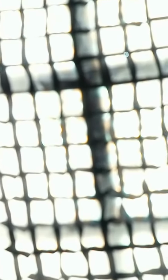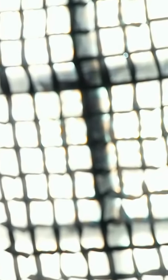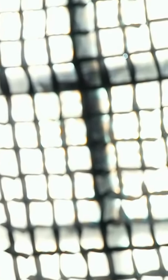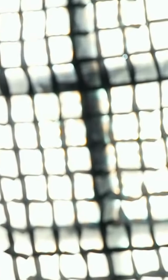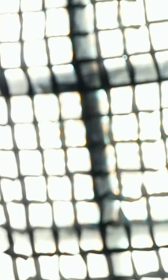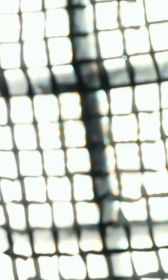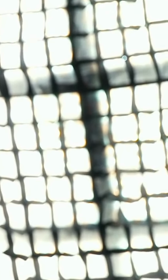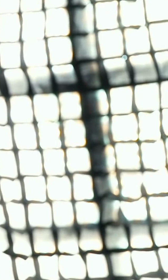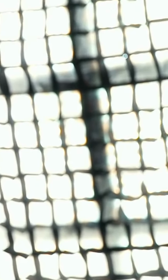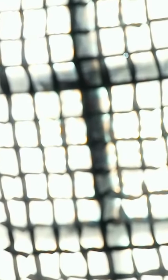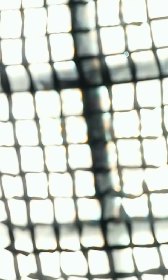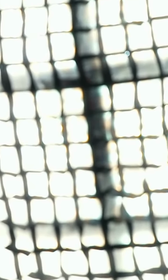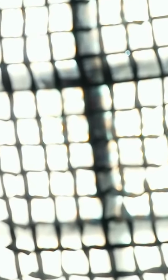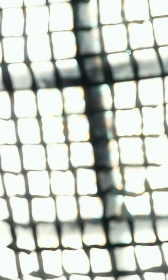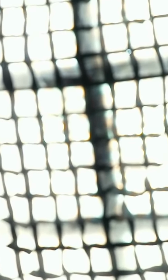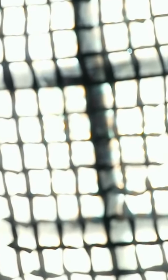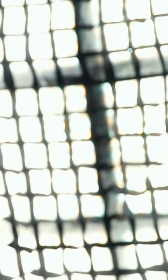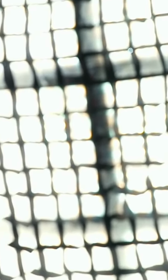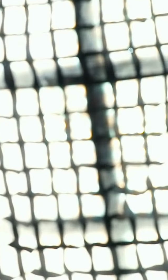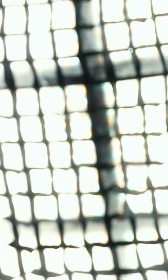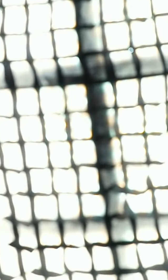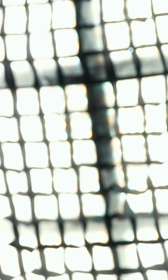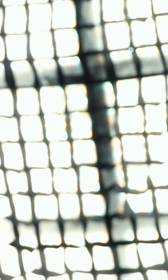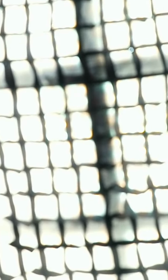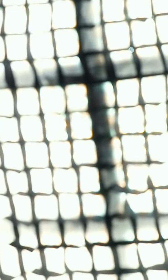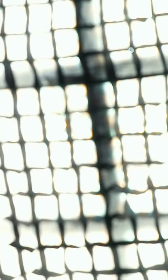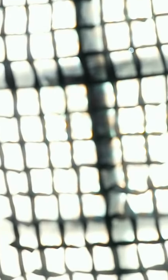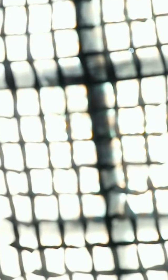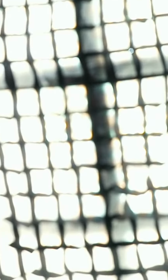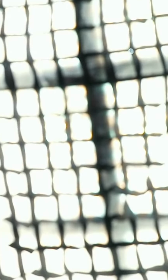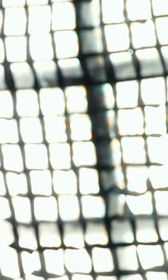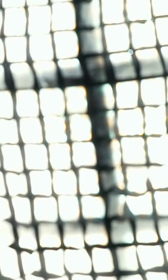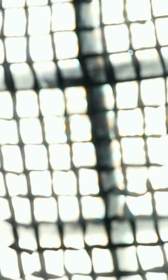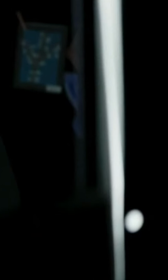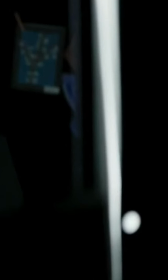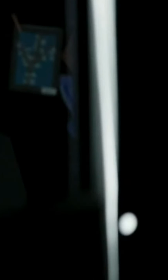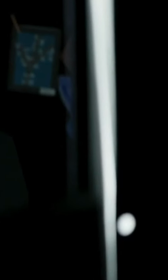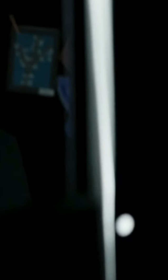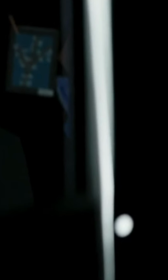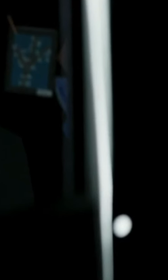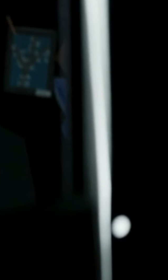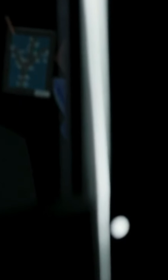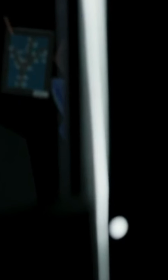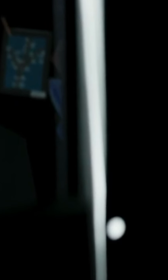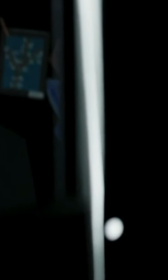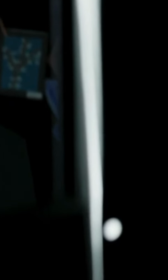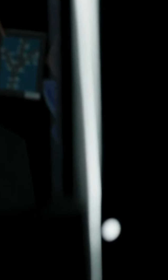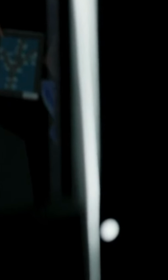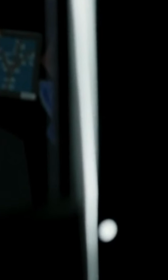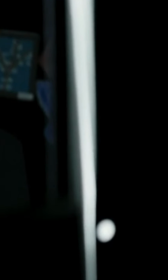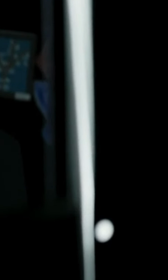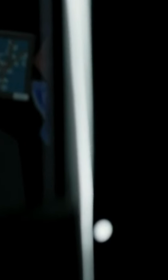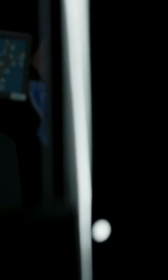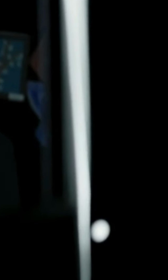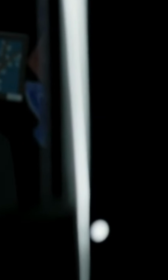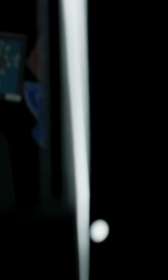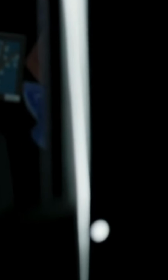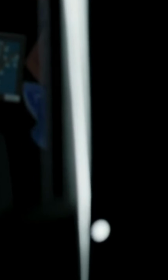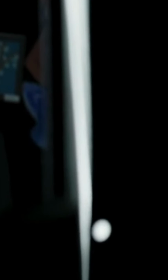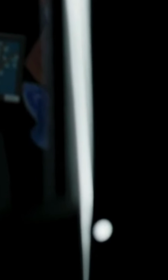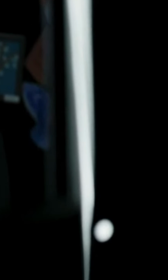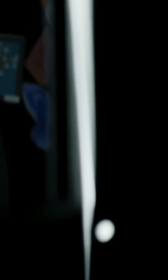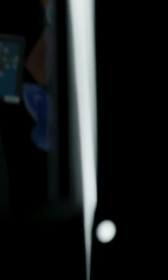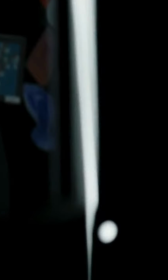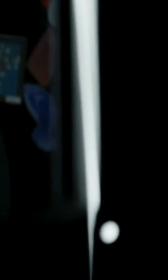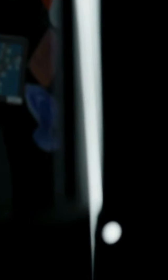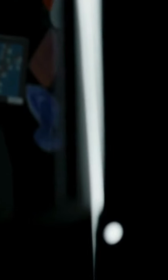am a cisgender millennial who's been diagnosed with generalized anxiety disorder. I am intersectional, but my existence is not